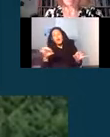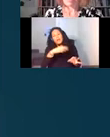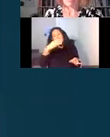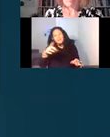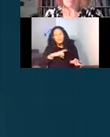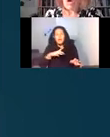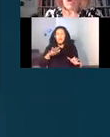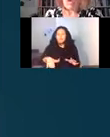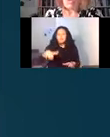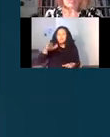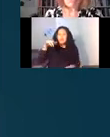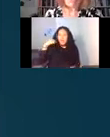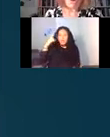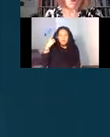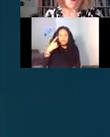London.